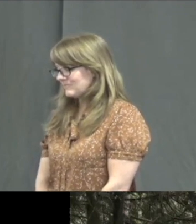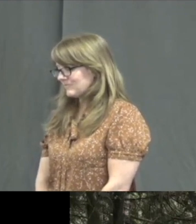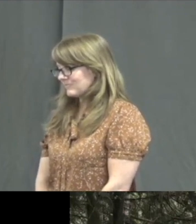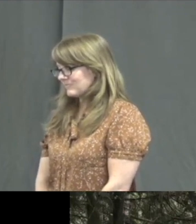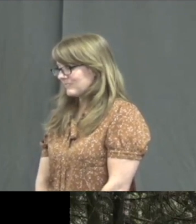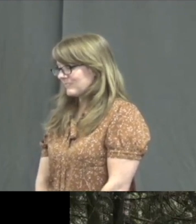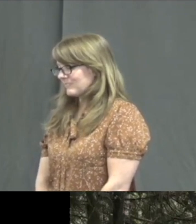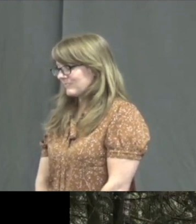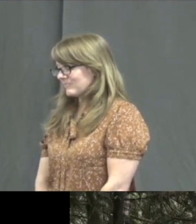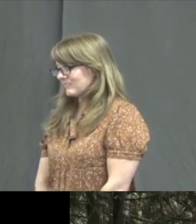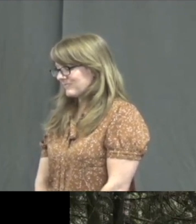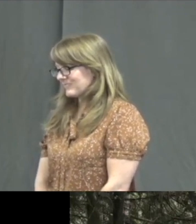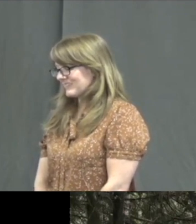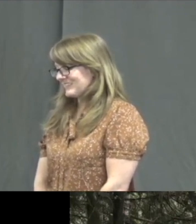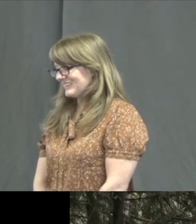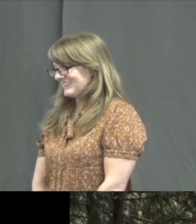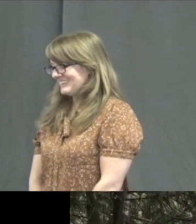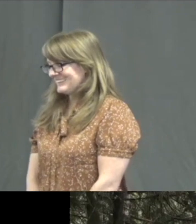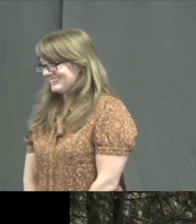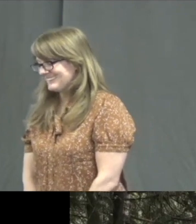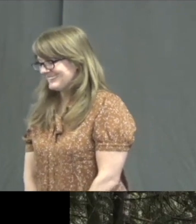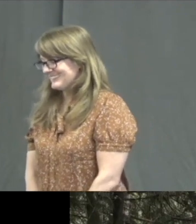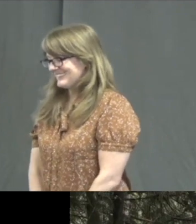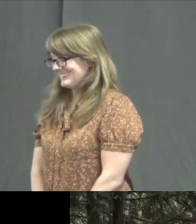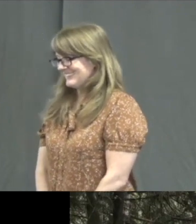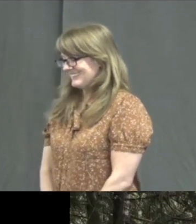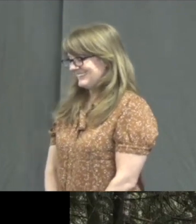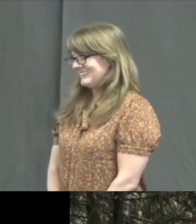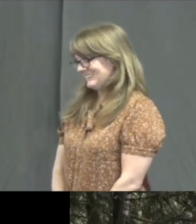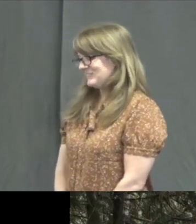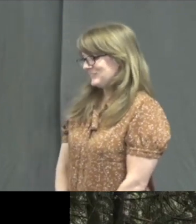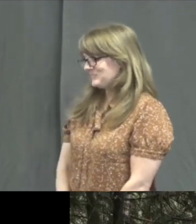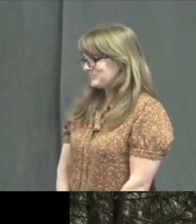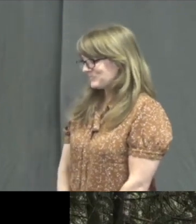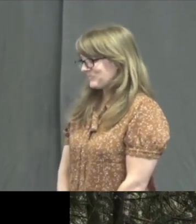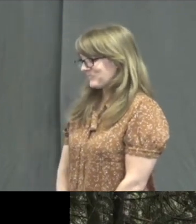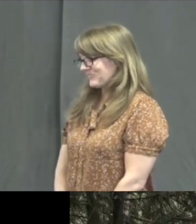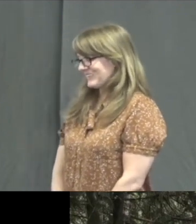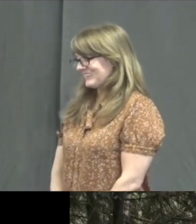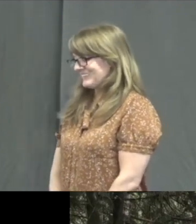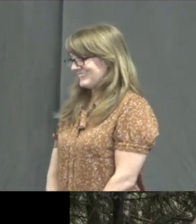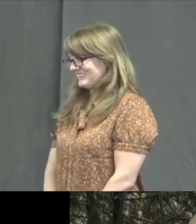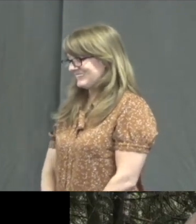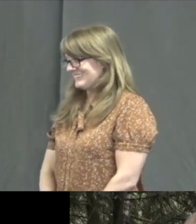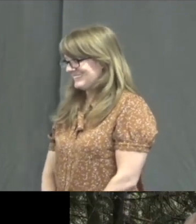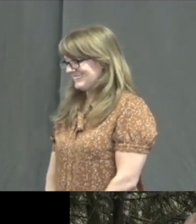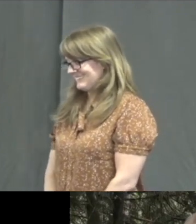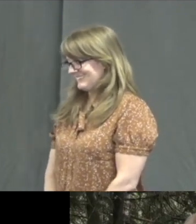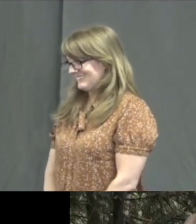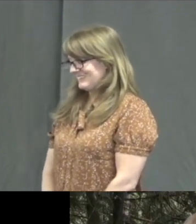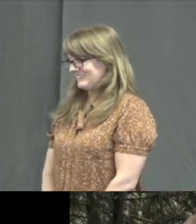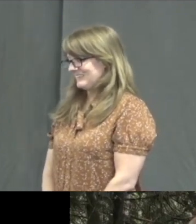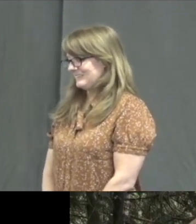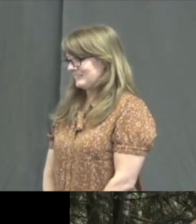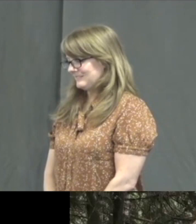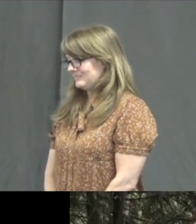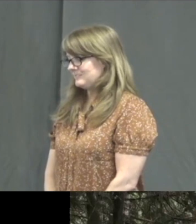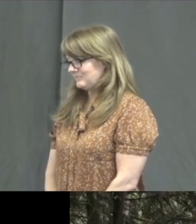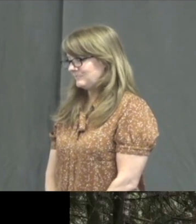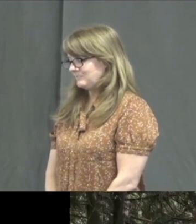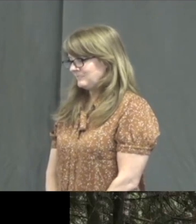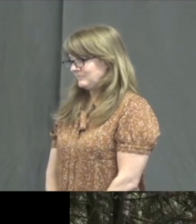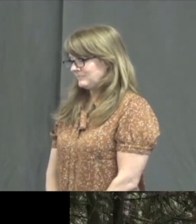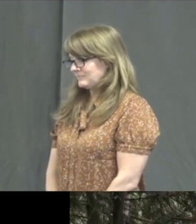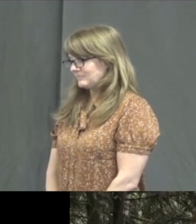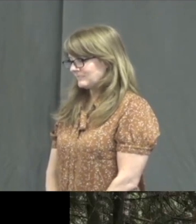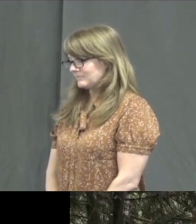questions, and I'm usually not a naysayer. I'm really positive about the kinds of things we're finding out, but I tend